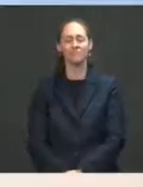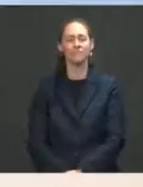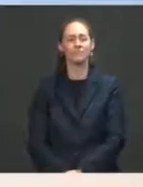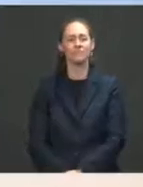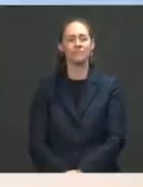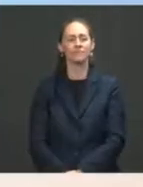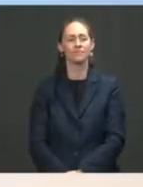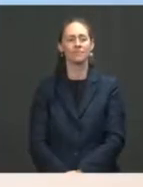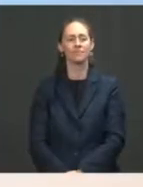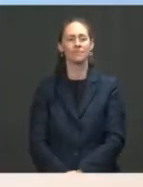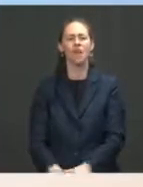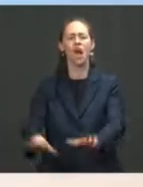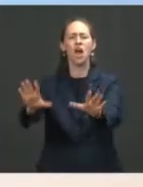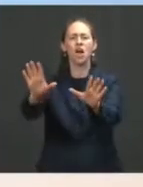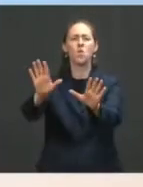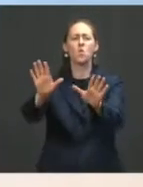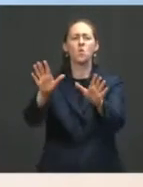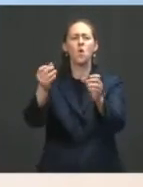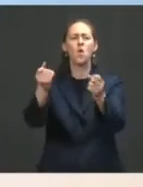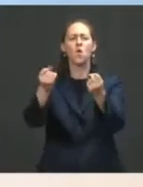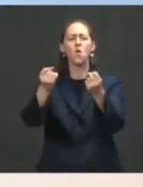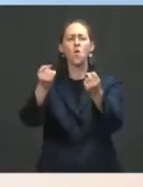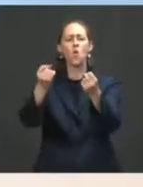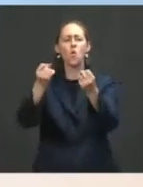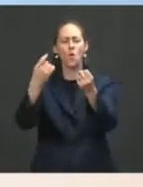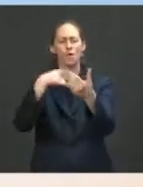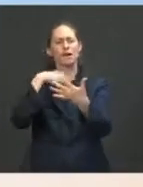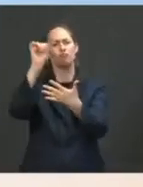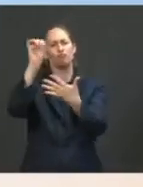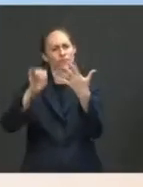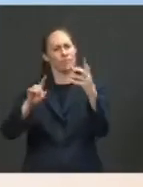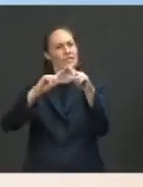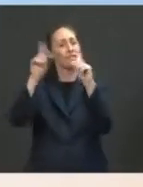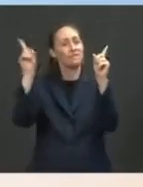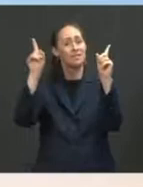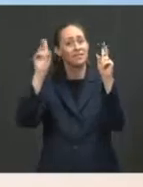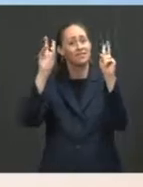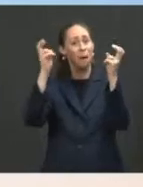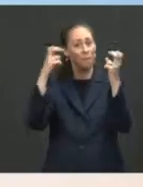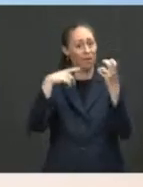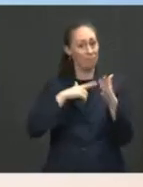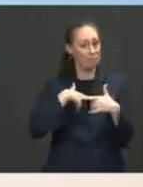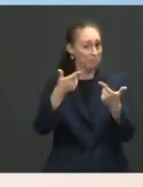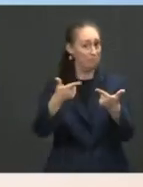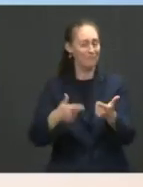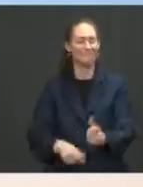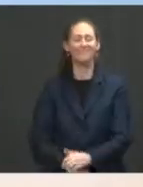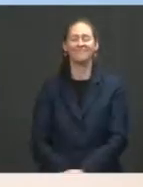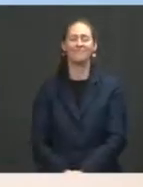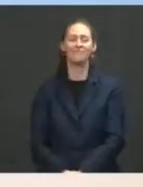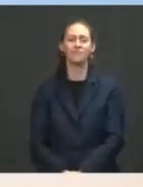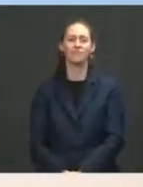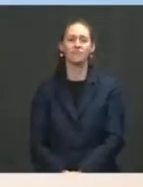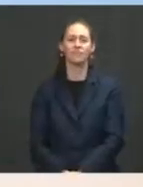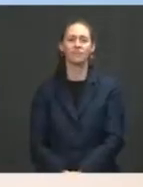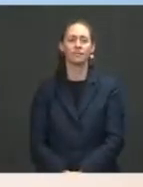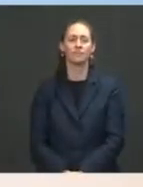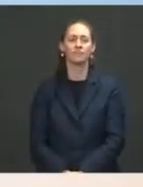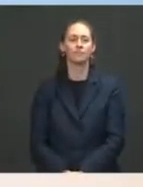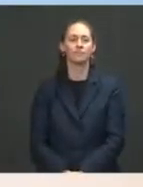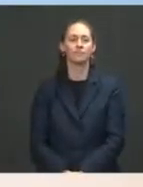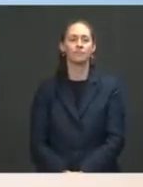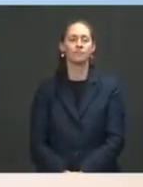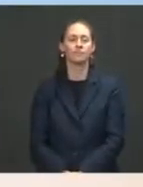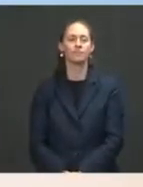Let me just do a topper on just another topic, and then we'll take plenty of questions, okay? Today, a group on another topic, a group of